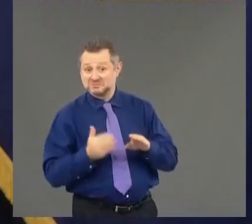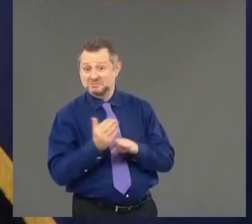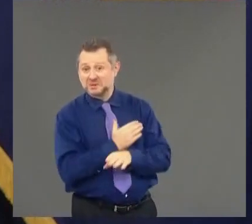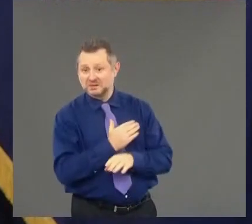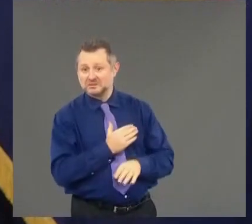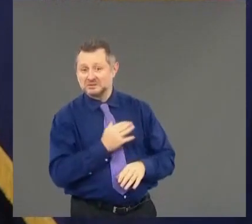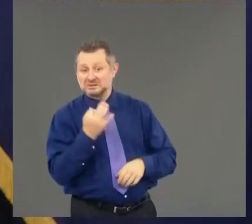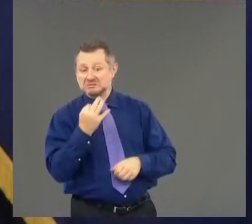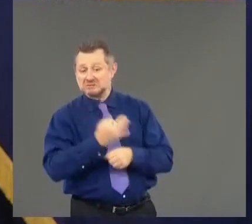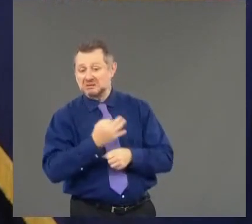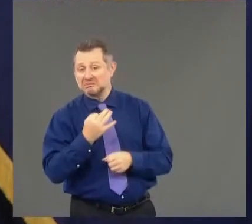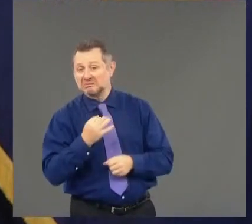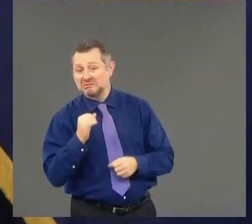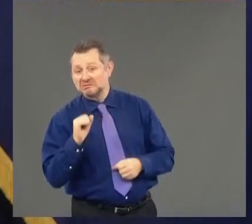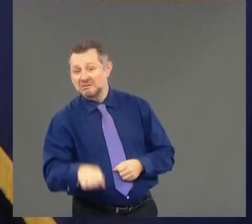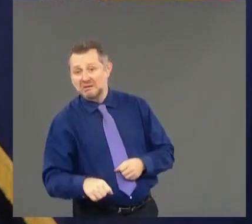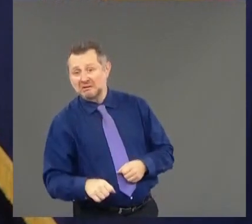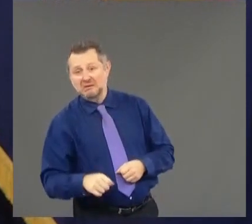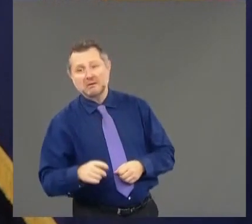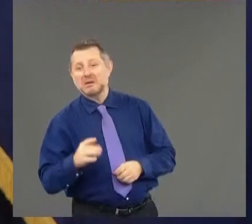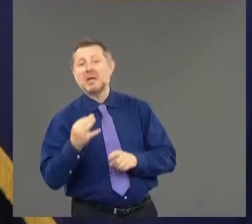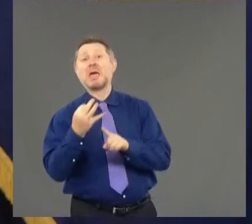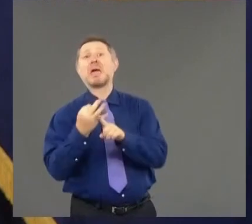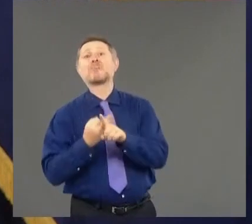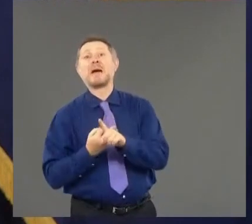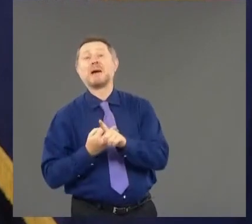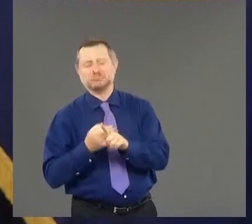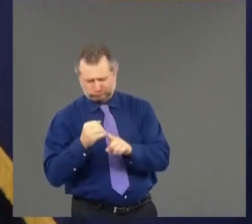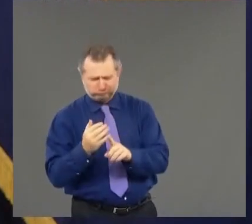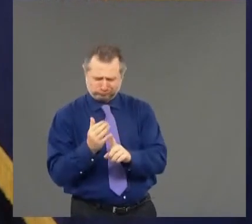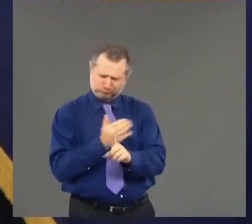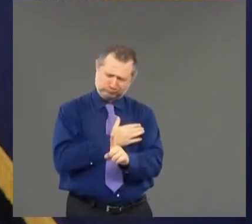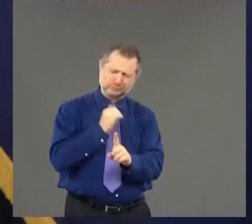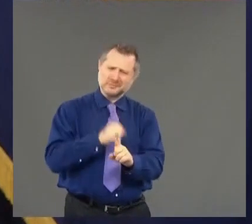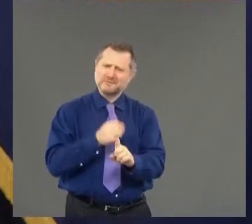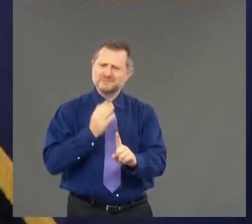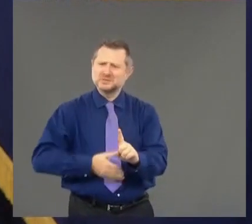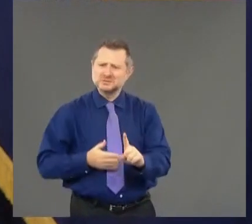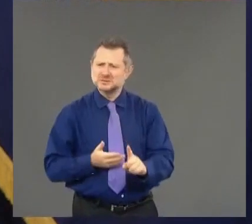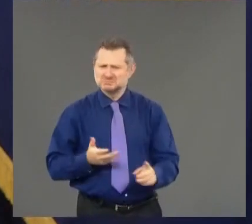Can be done in 9 days. The discussion that you're speaking about? No, they could do a whole plan.